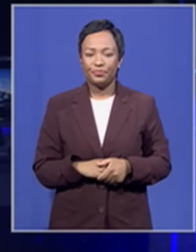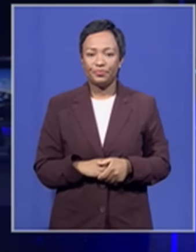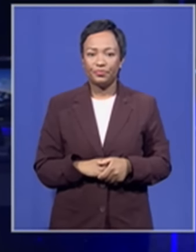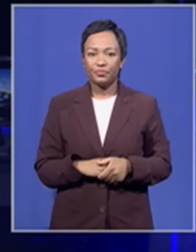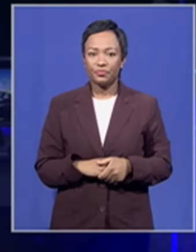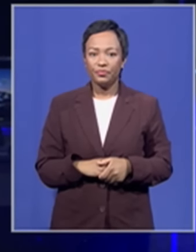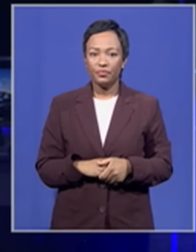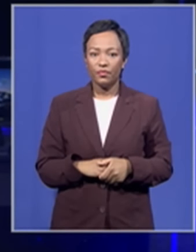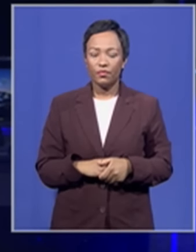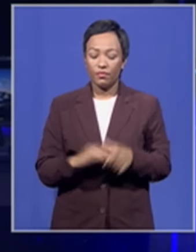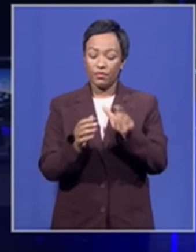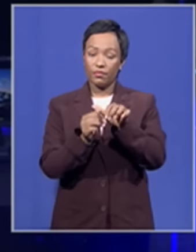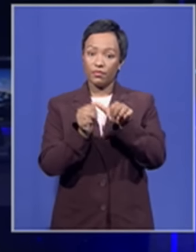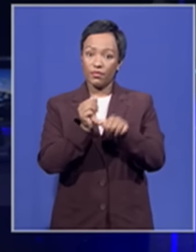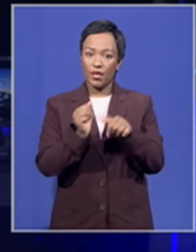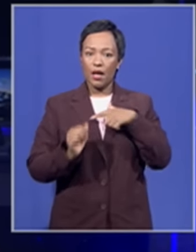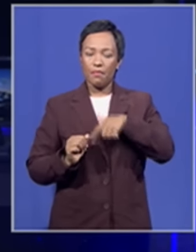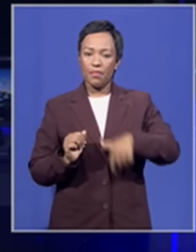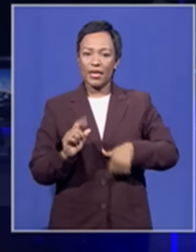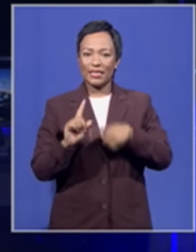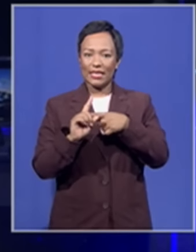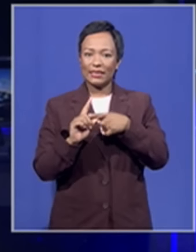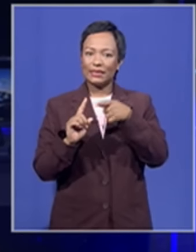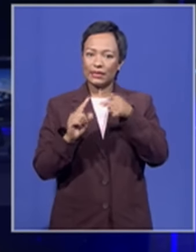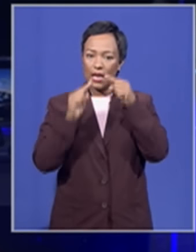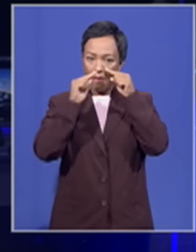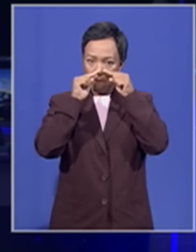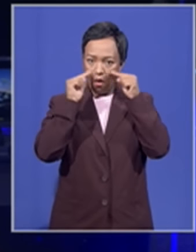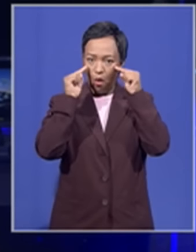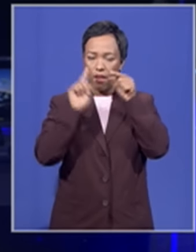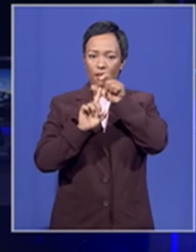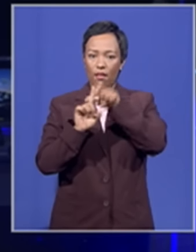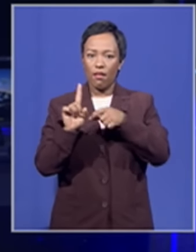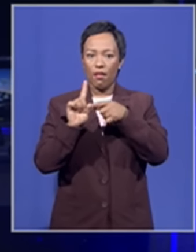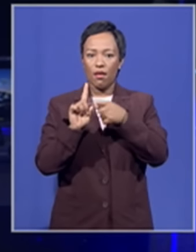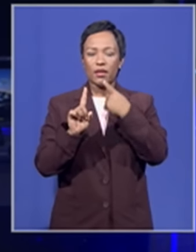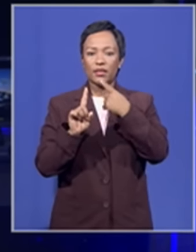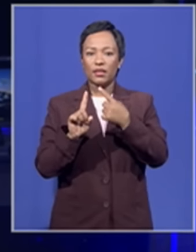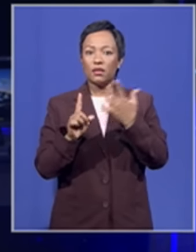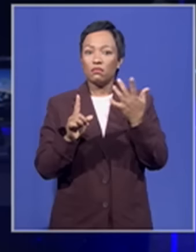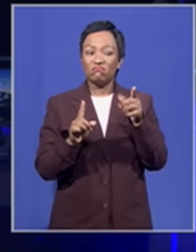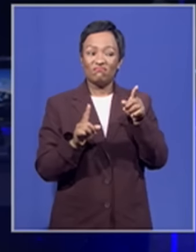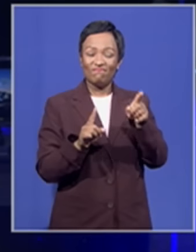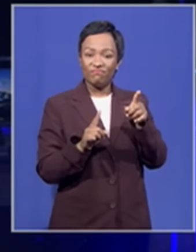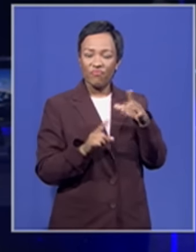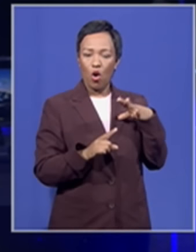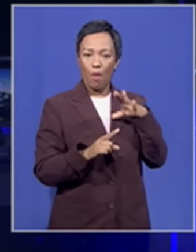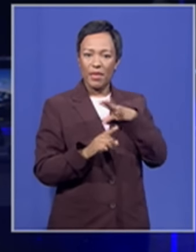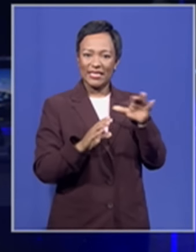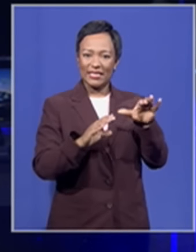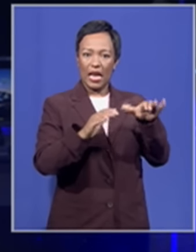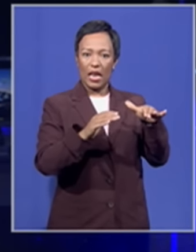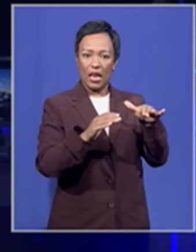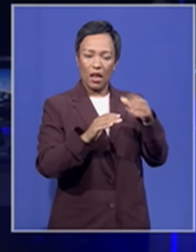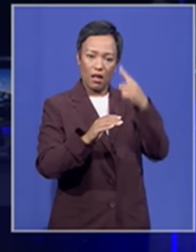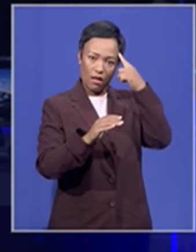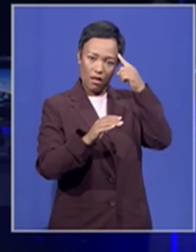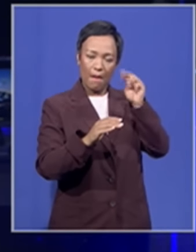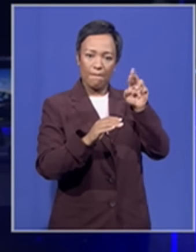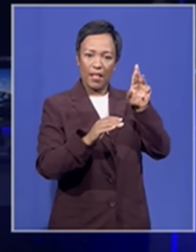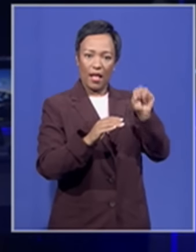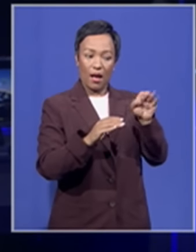Motlatsi wa mopresidente Paul Mashatile o re mmuso o keke wa fana ka tlhaloso mabapi le bopaki bo tswang commissioning ya dipatlisiso ya Madlanga le